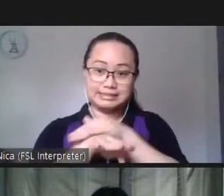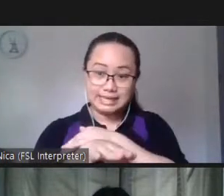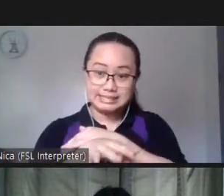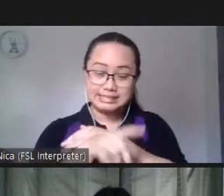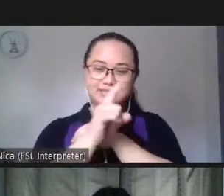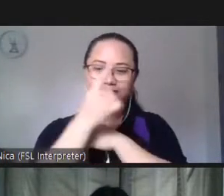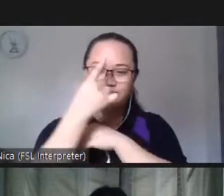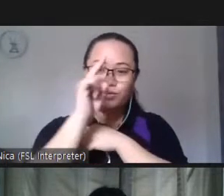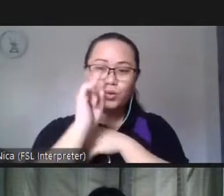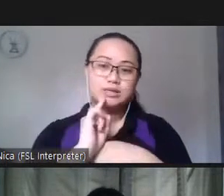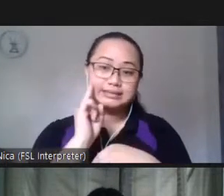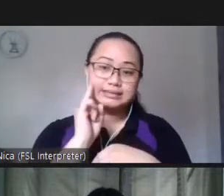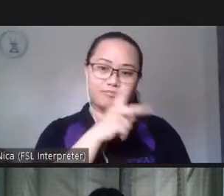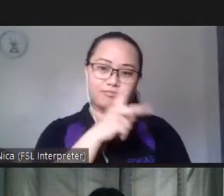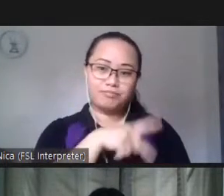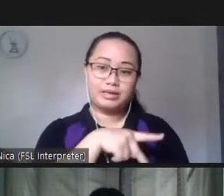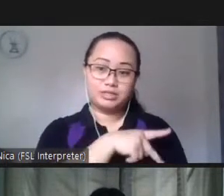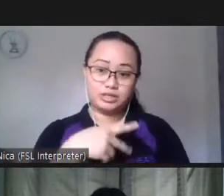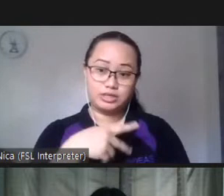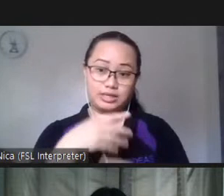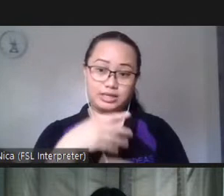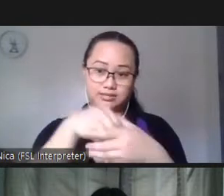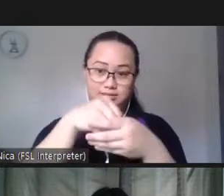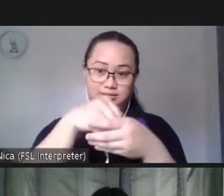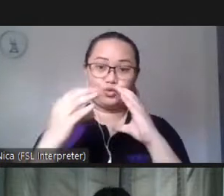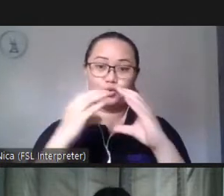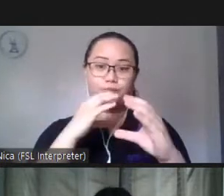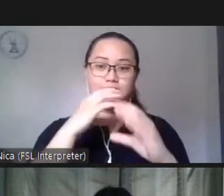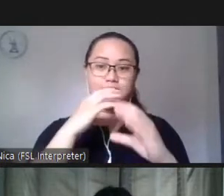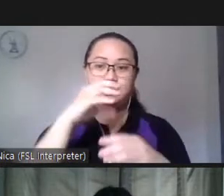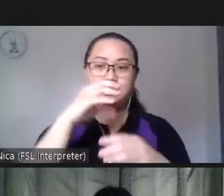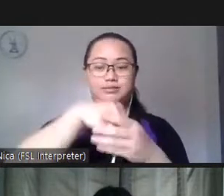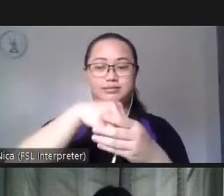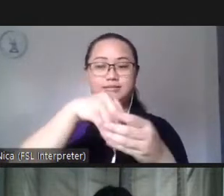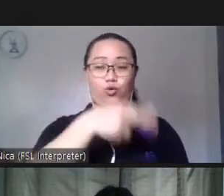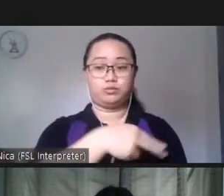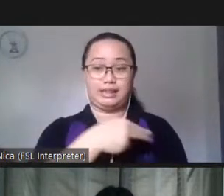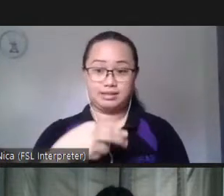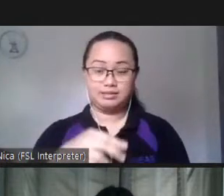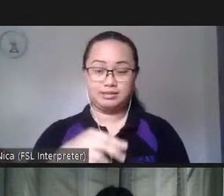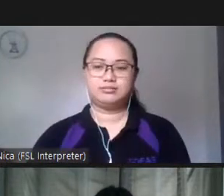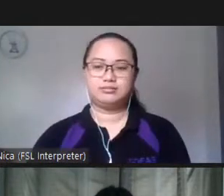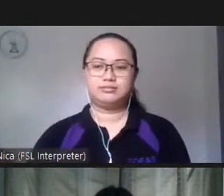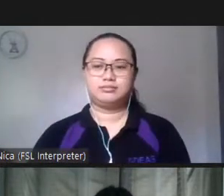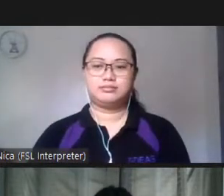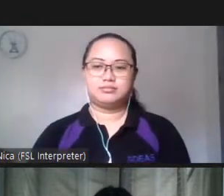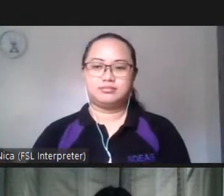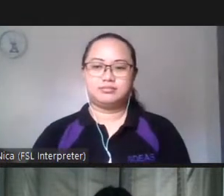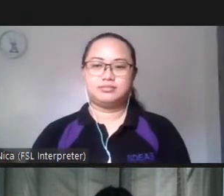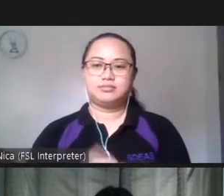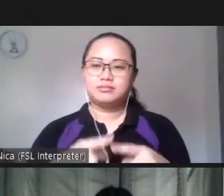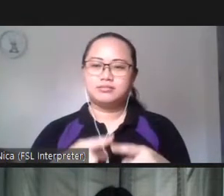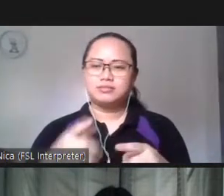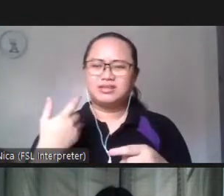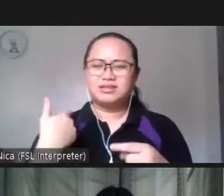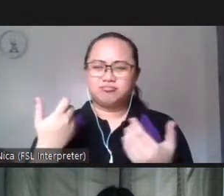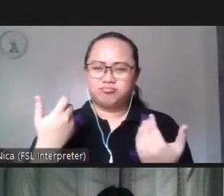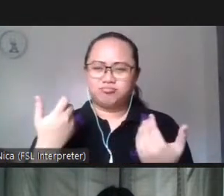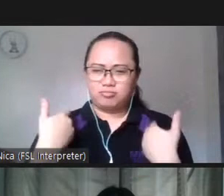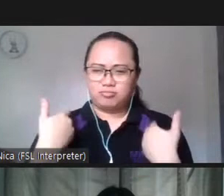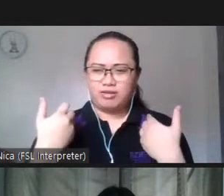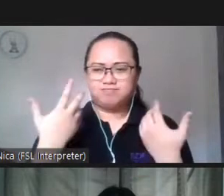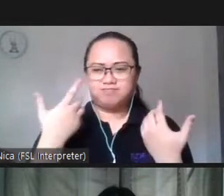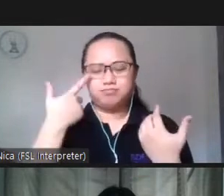natin to communicate with the healthcare provider. Now, there are ongoing trainings. Noemi can